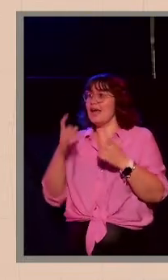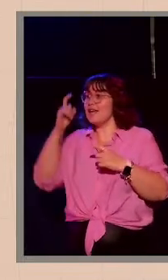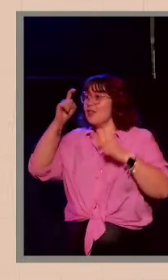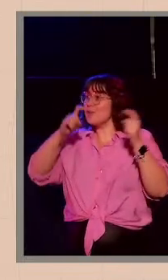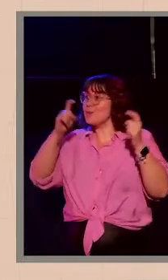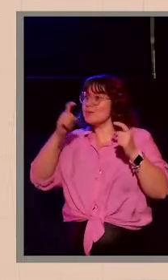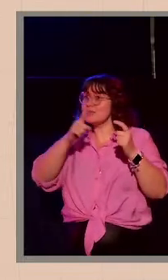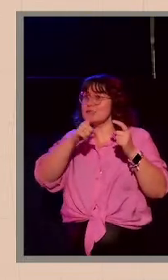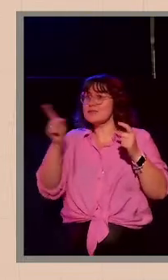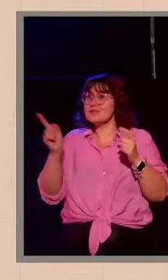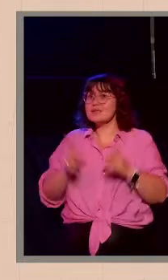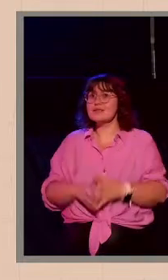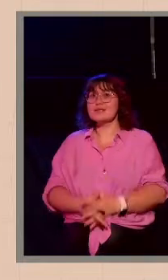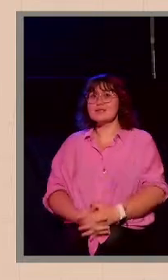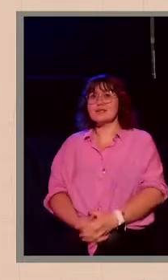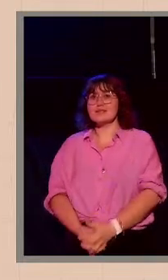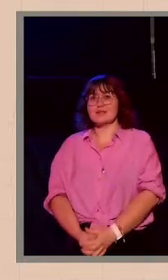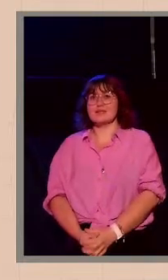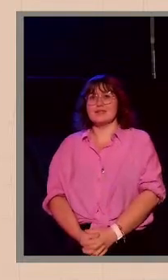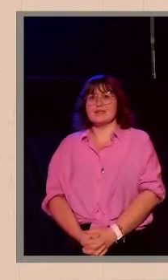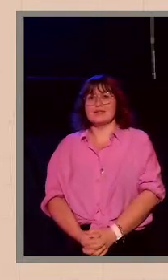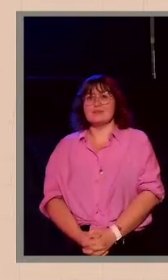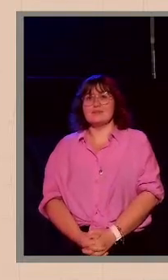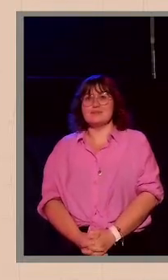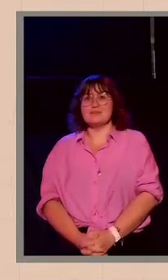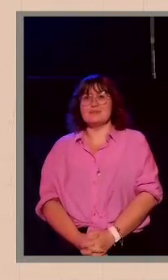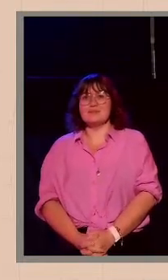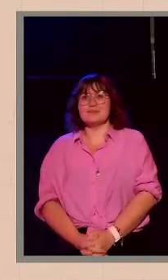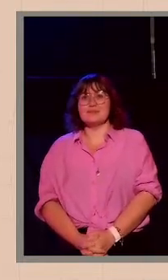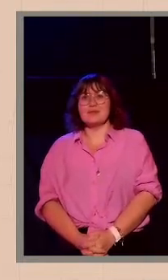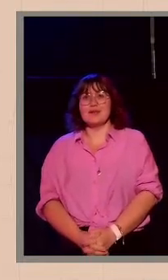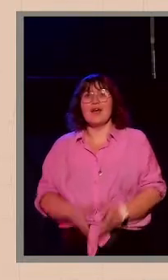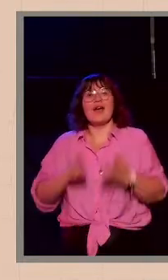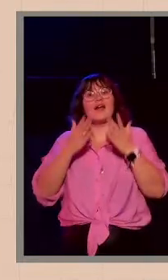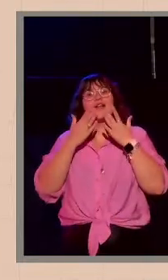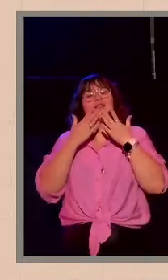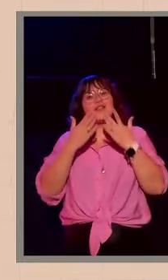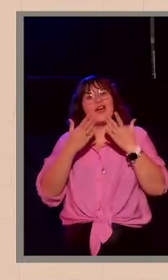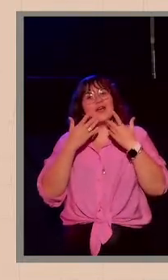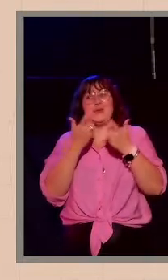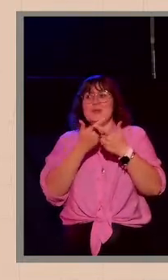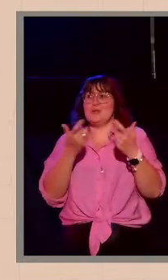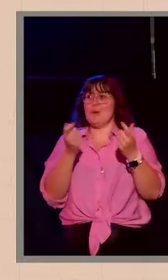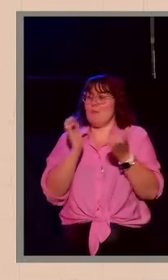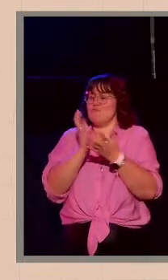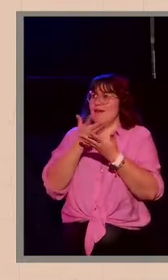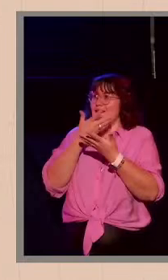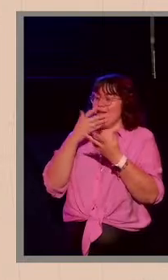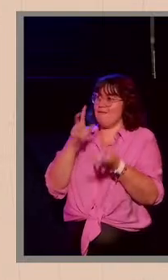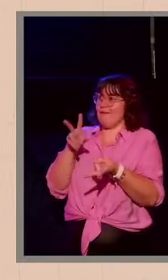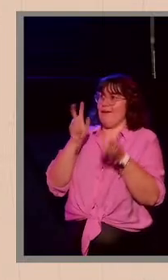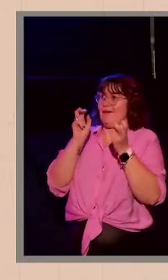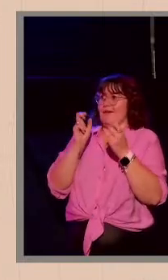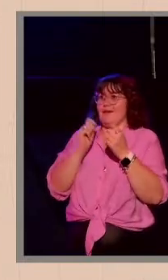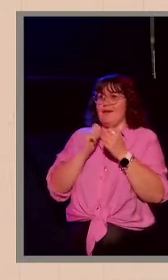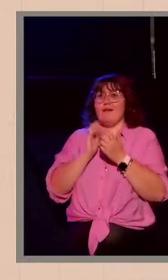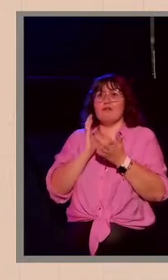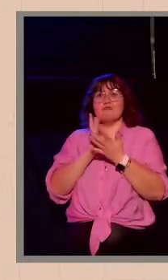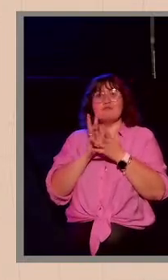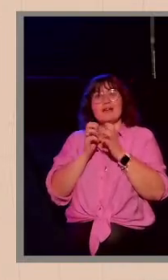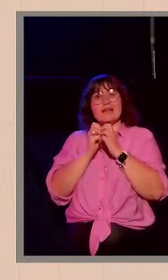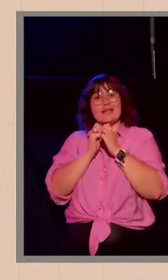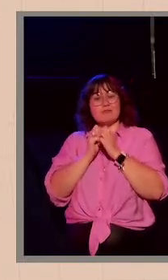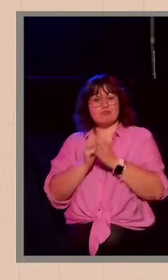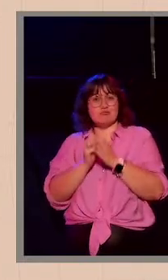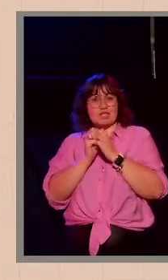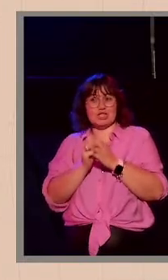that? Yeah. So thank you so much. It was really lovely. Yeah, and I appreciated, being